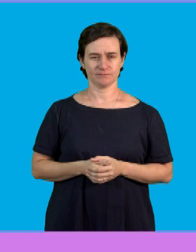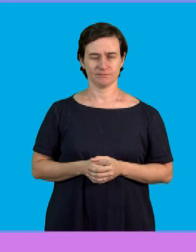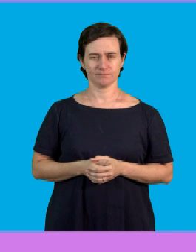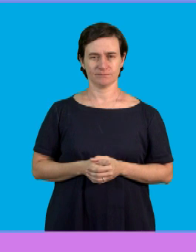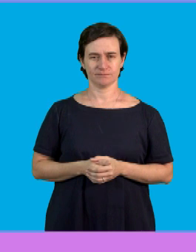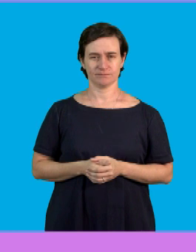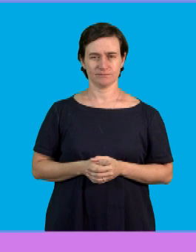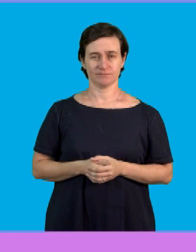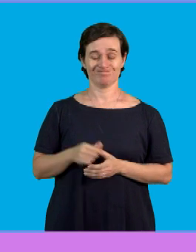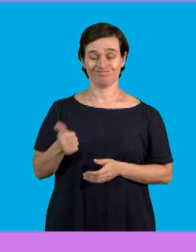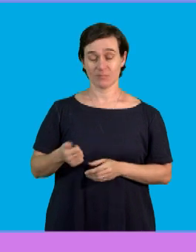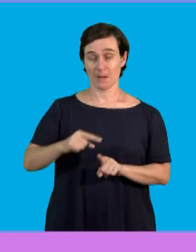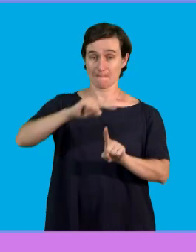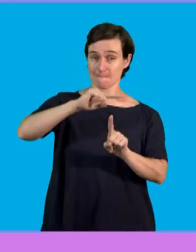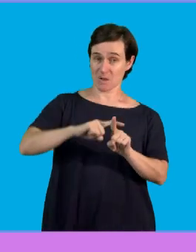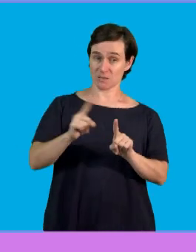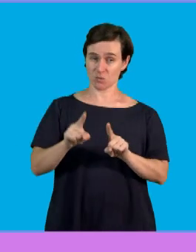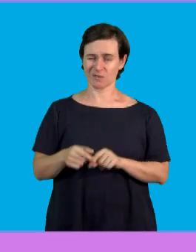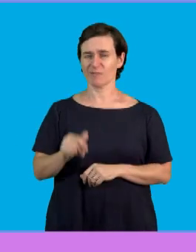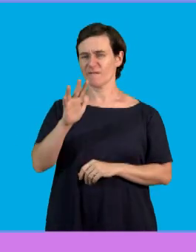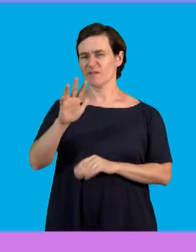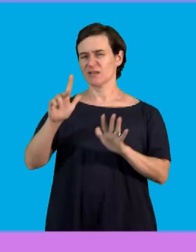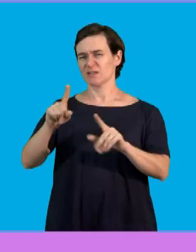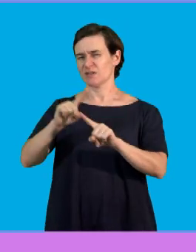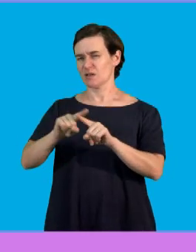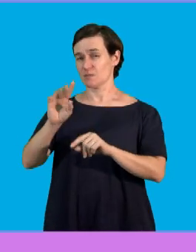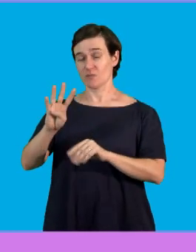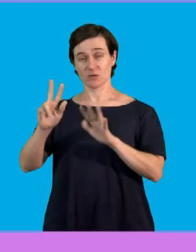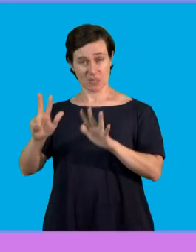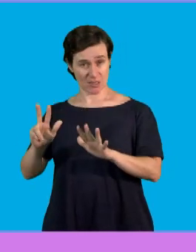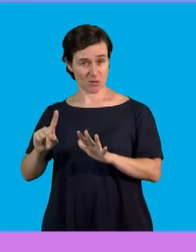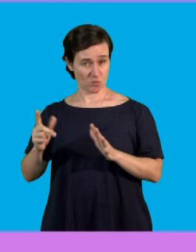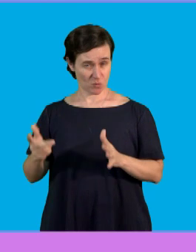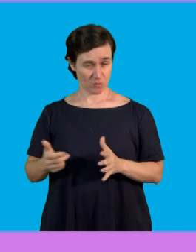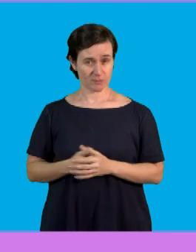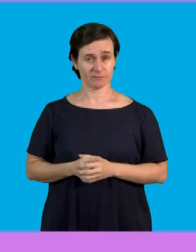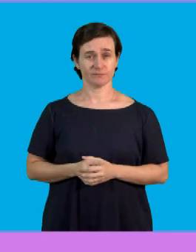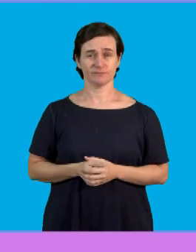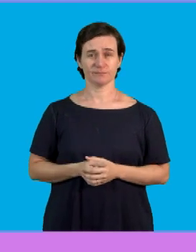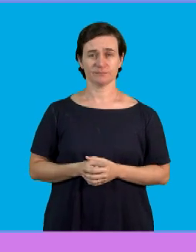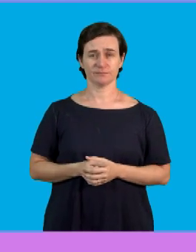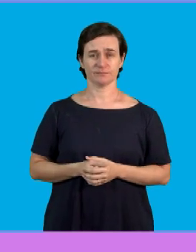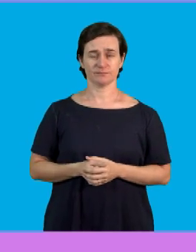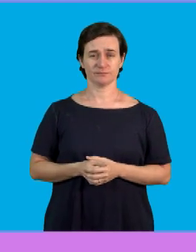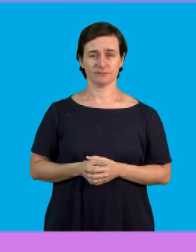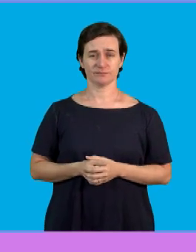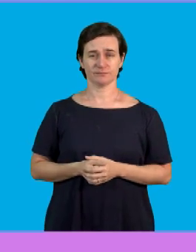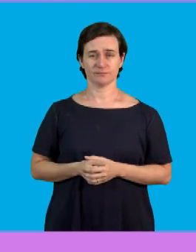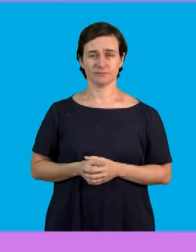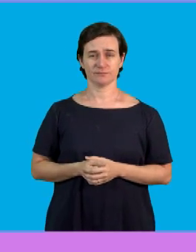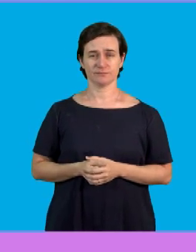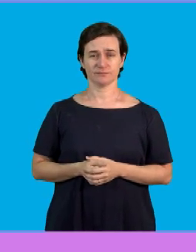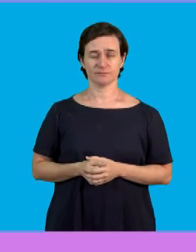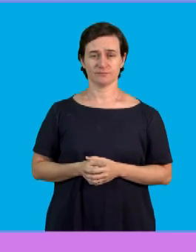them out. So our next part would be to multiply 57 by 48 months, of